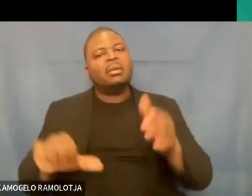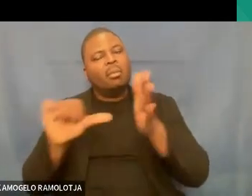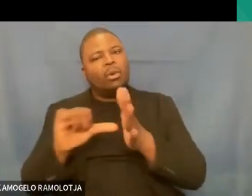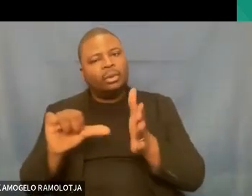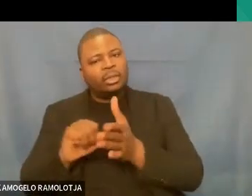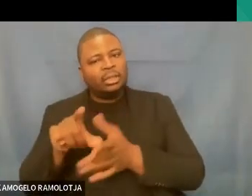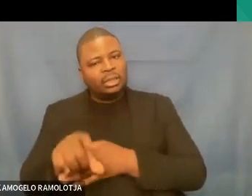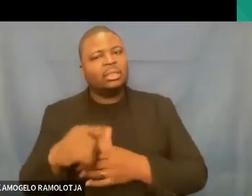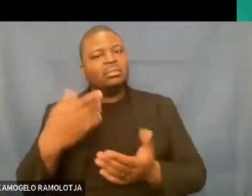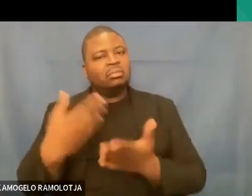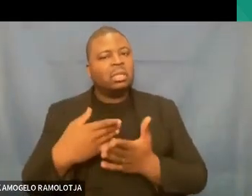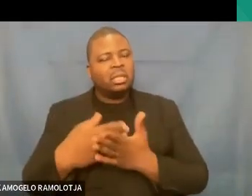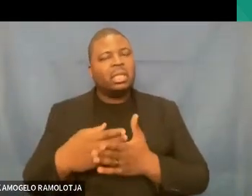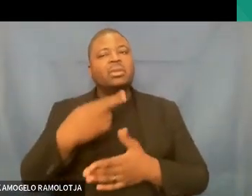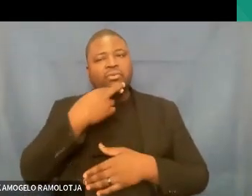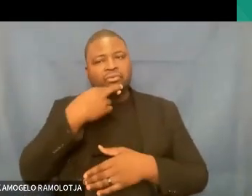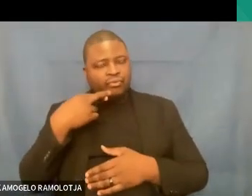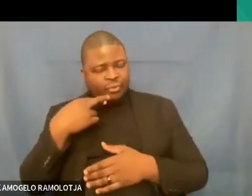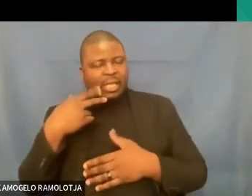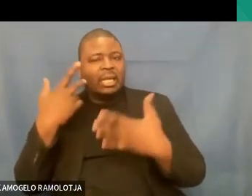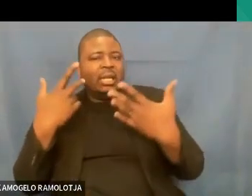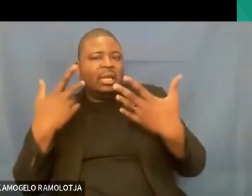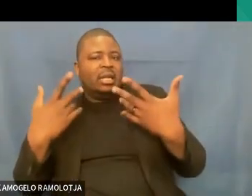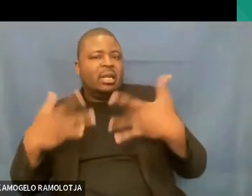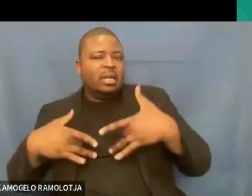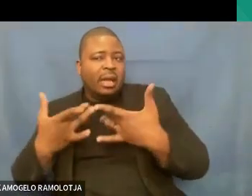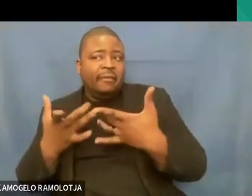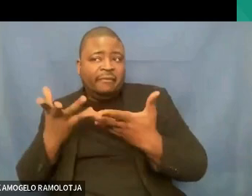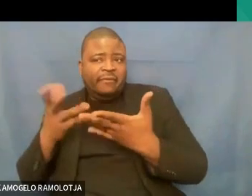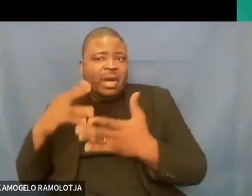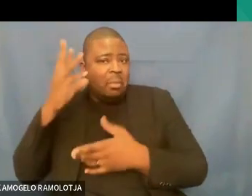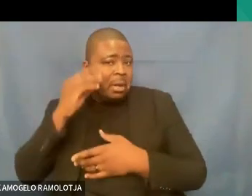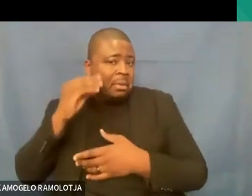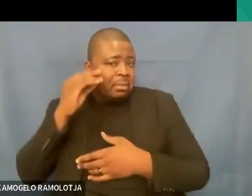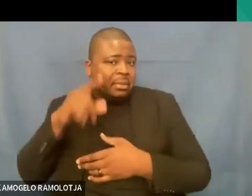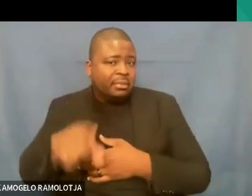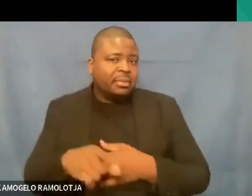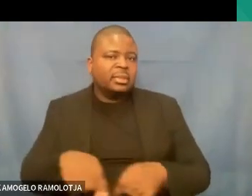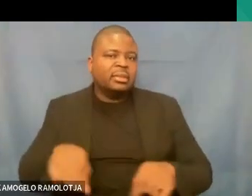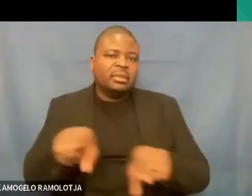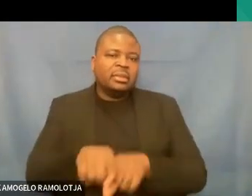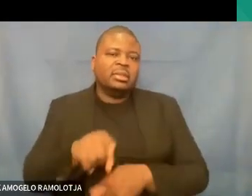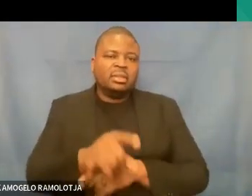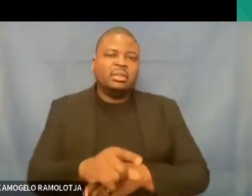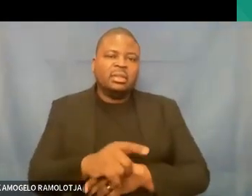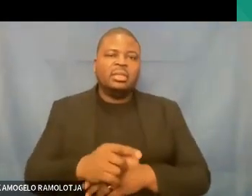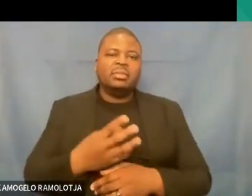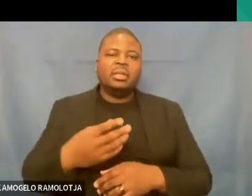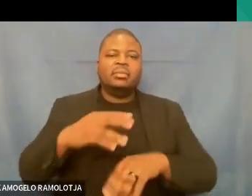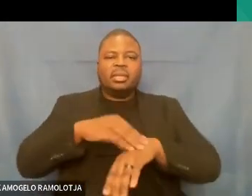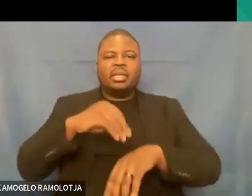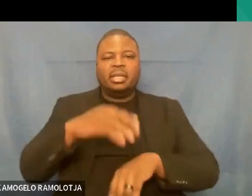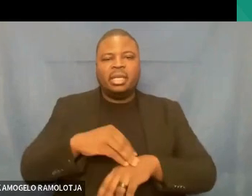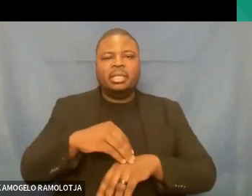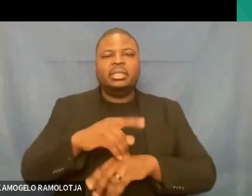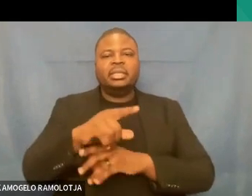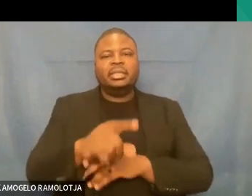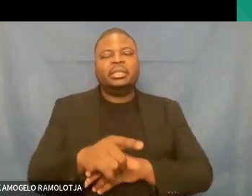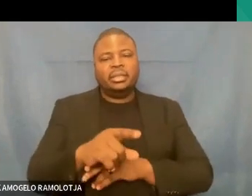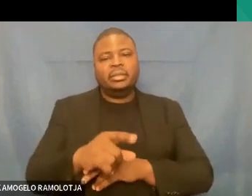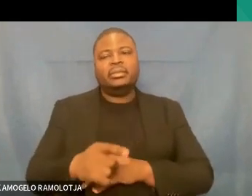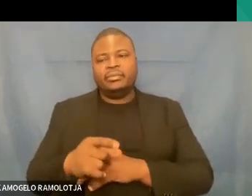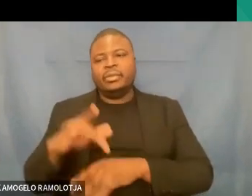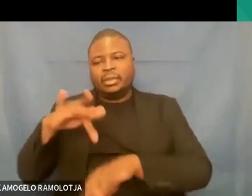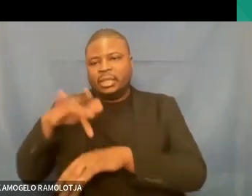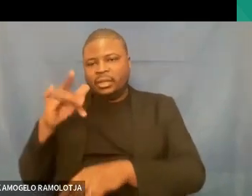by the realities on the ground. We want to strengthen the age disaggregated KP data. So we know that our